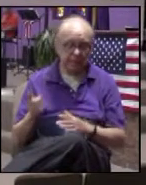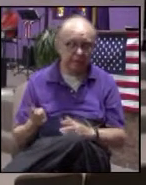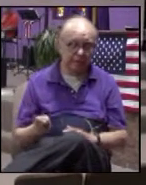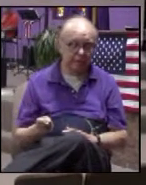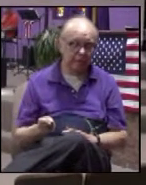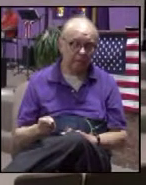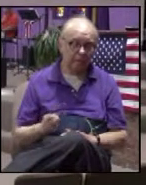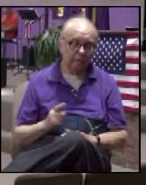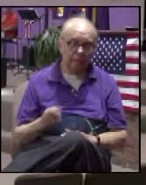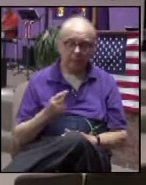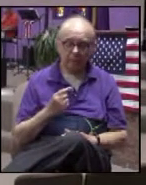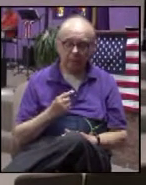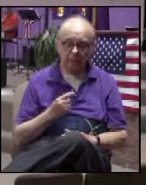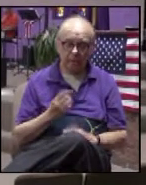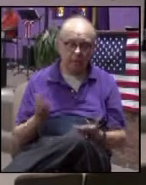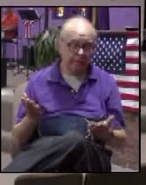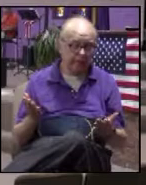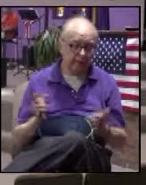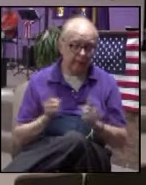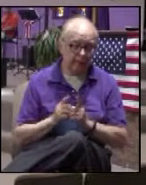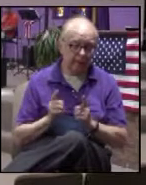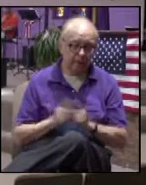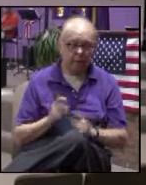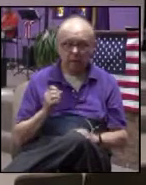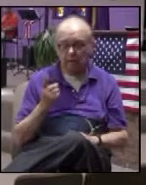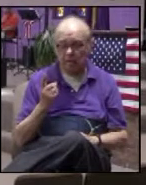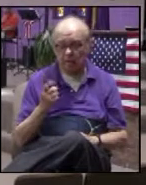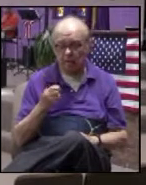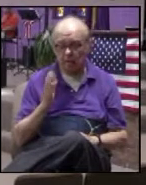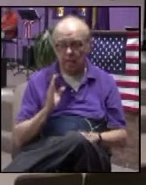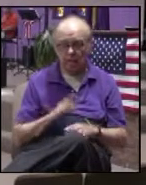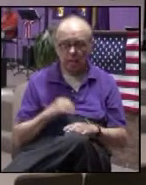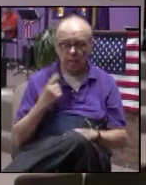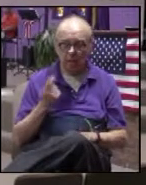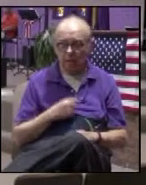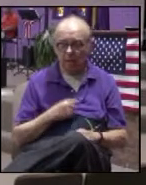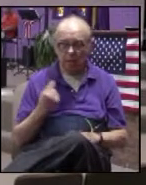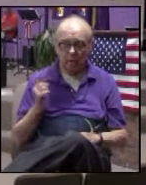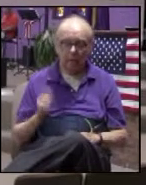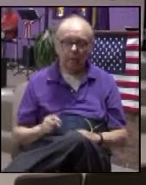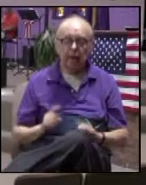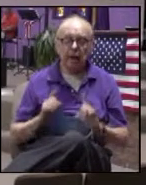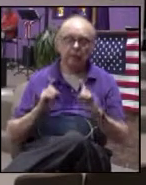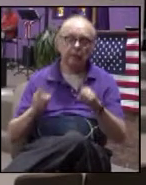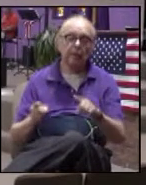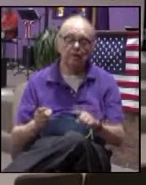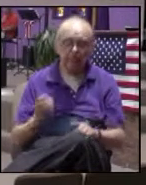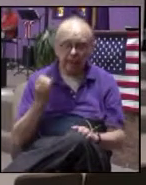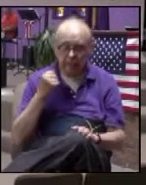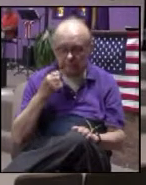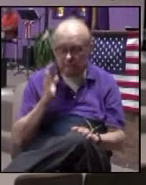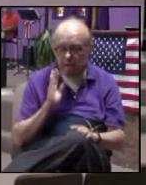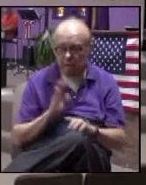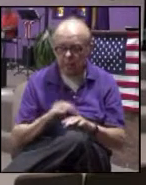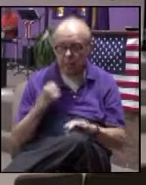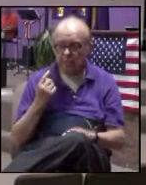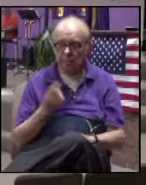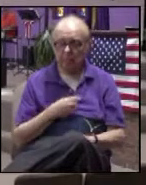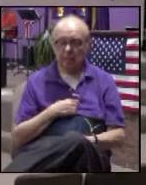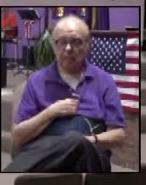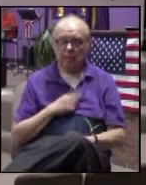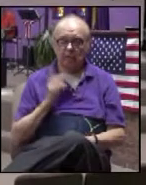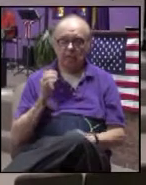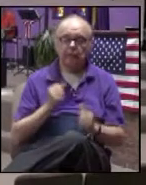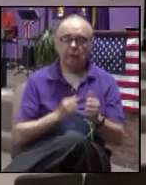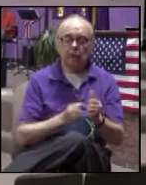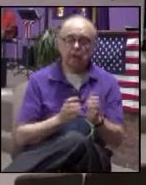There are bitter things that we have to face, but we have to understand that if God calls us to go, we must go. We must follow